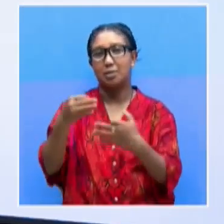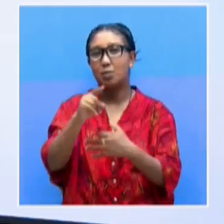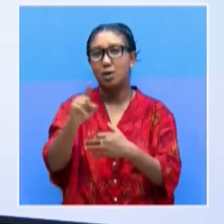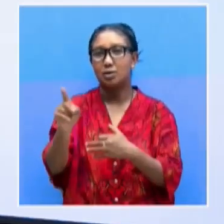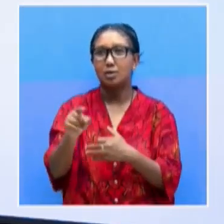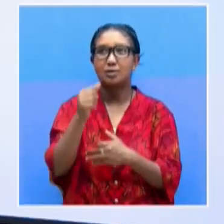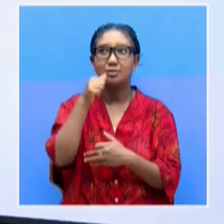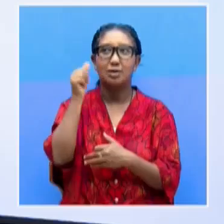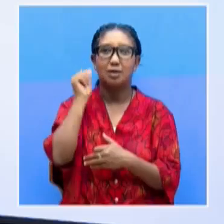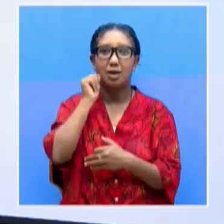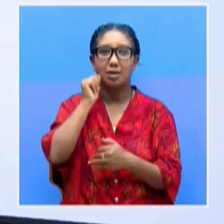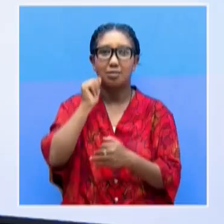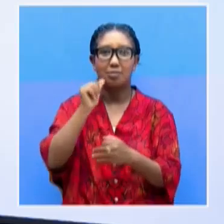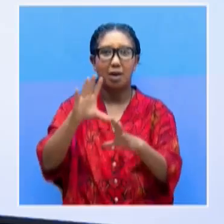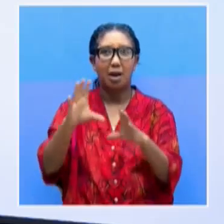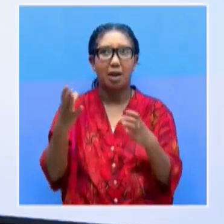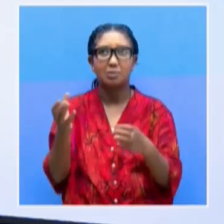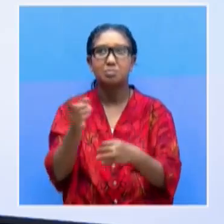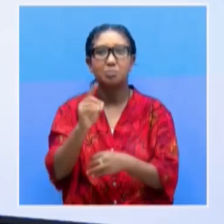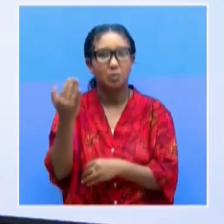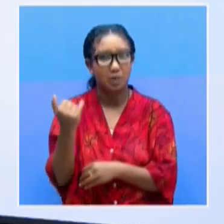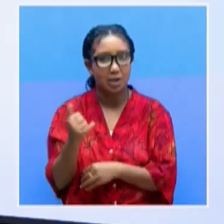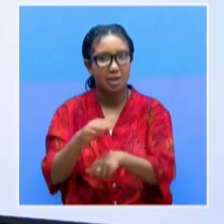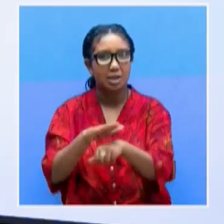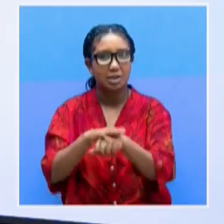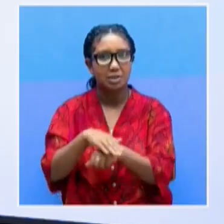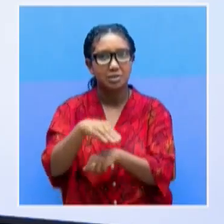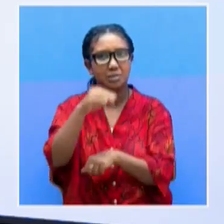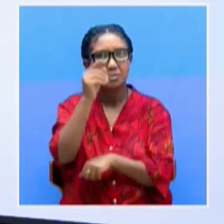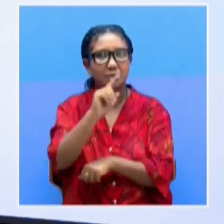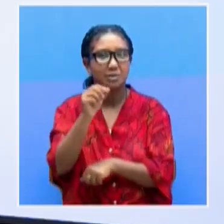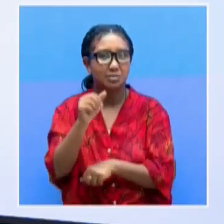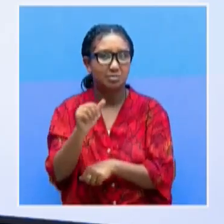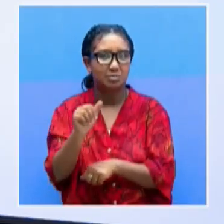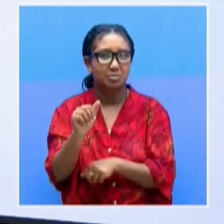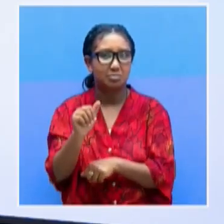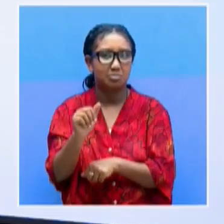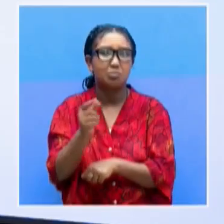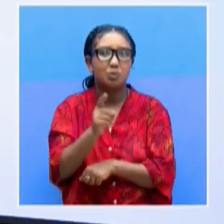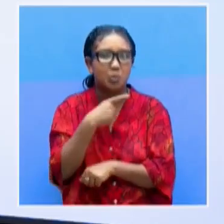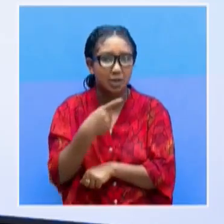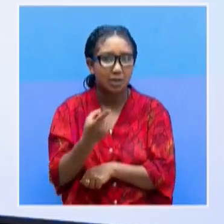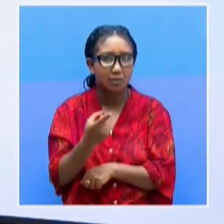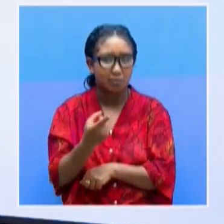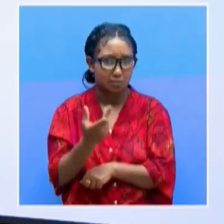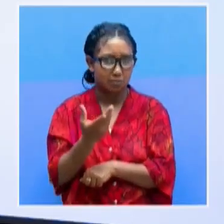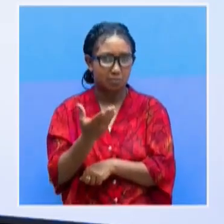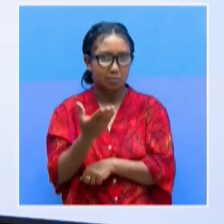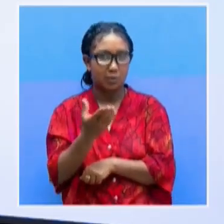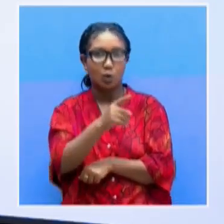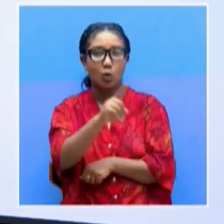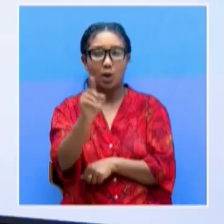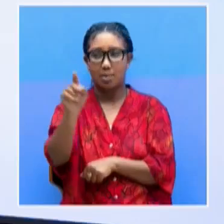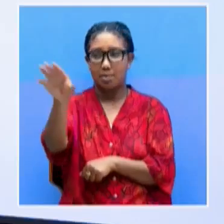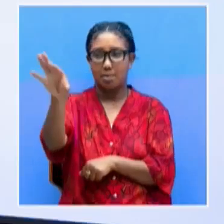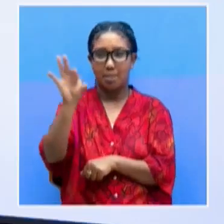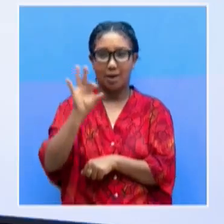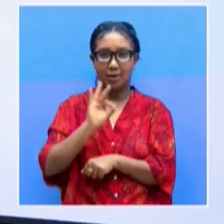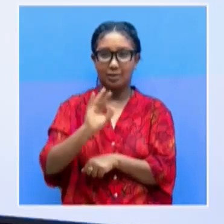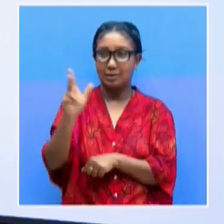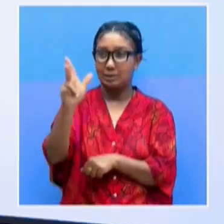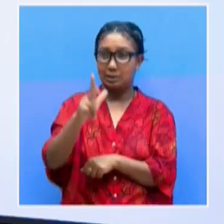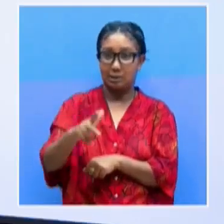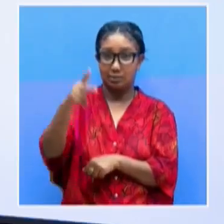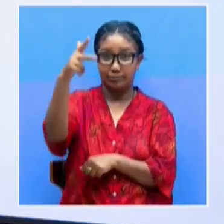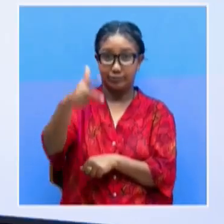happened yesterday in your classroom, my English lesson yesterday. What happened there? Yeah? You can pick one of